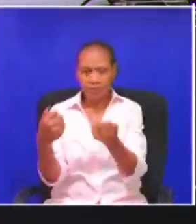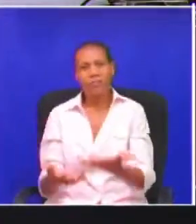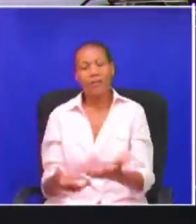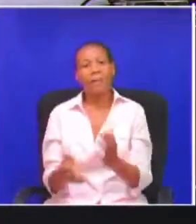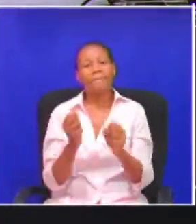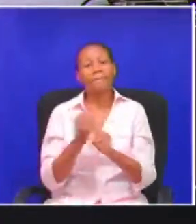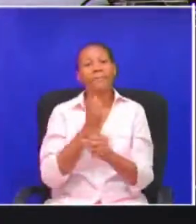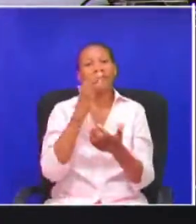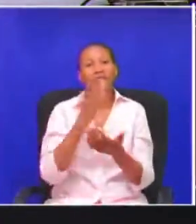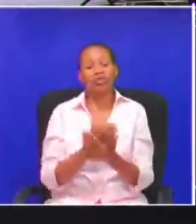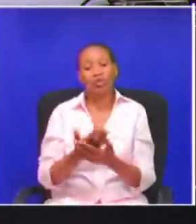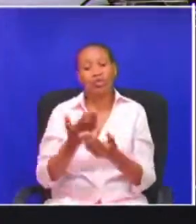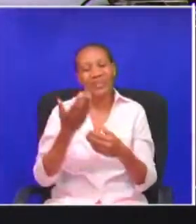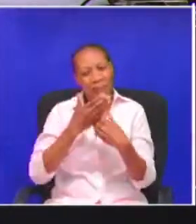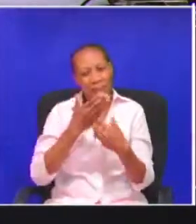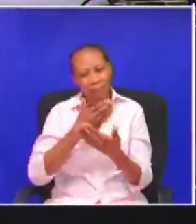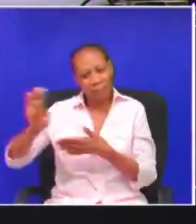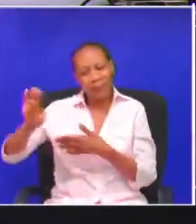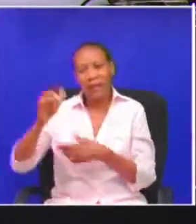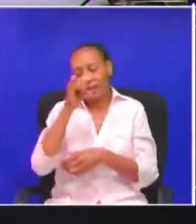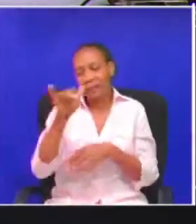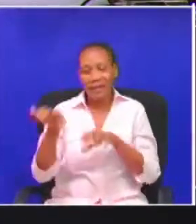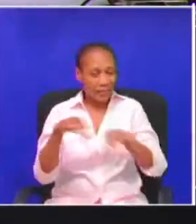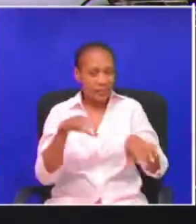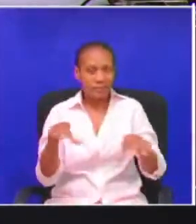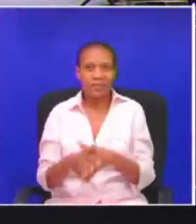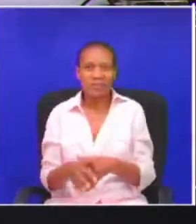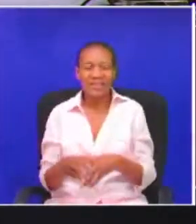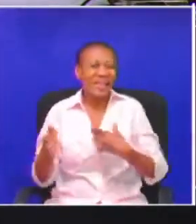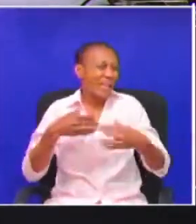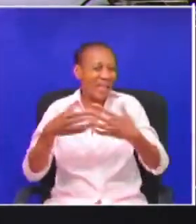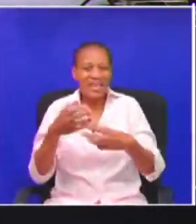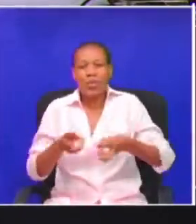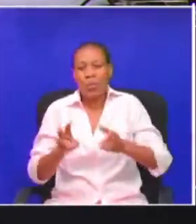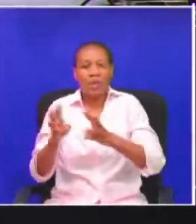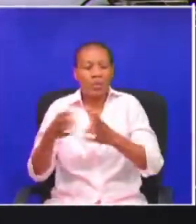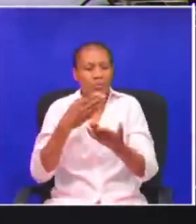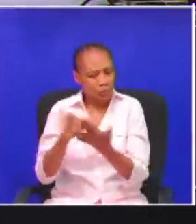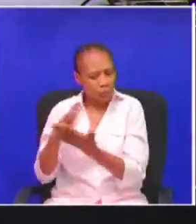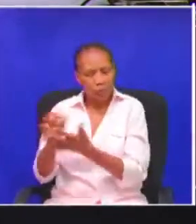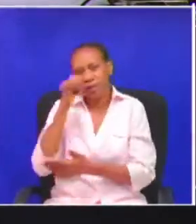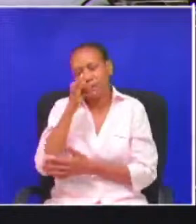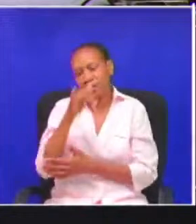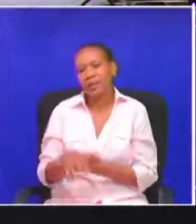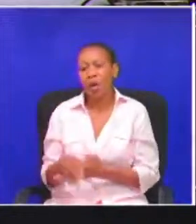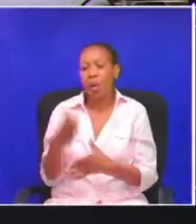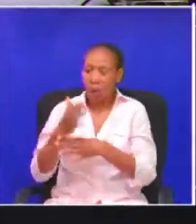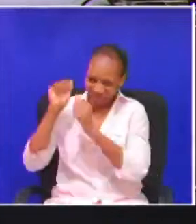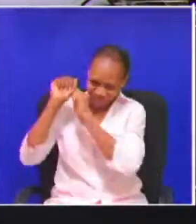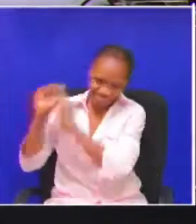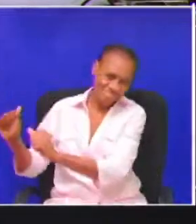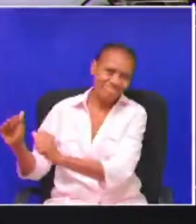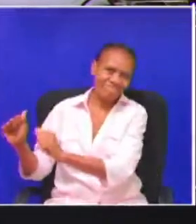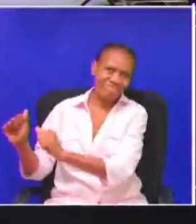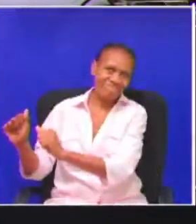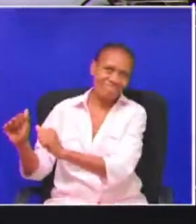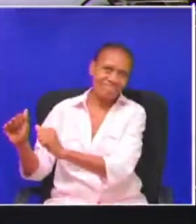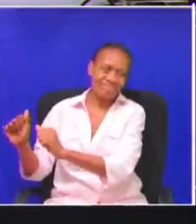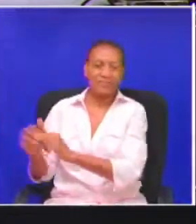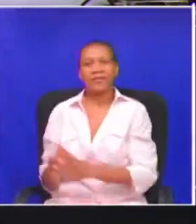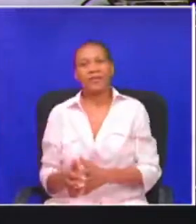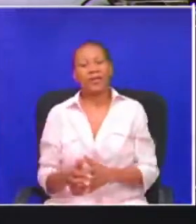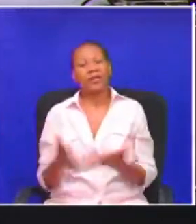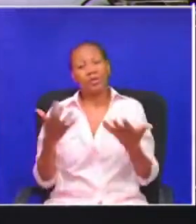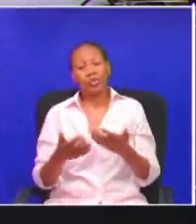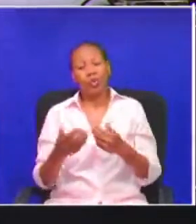they curb acts of criminality of whatever nature. That is their job. And the